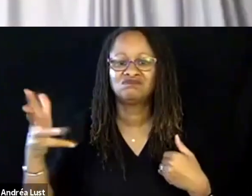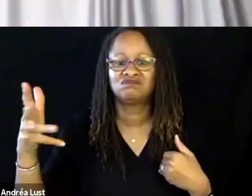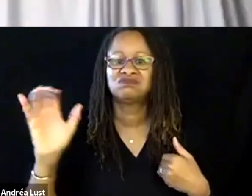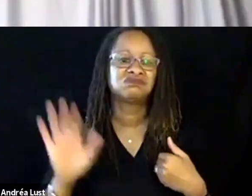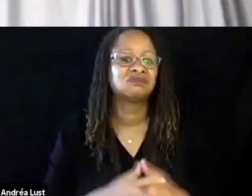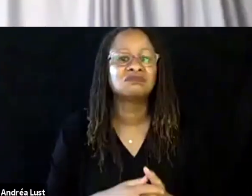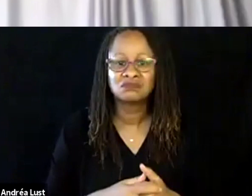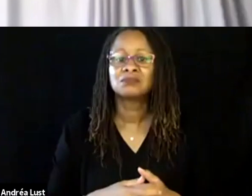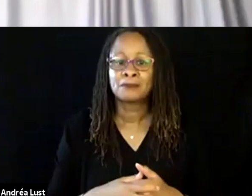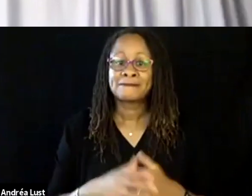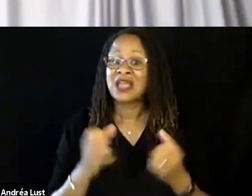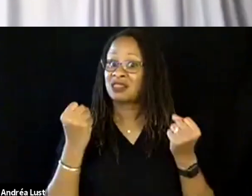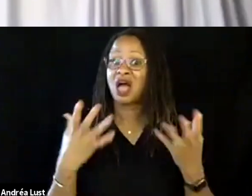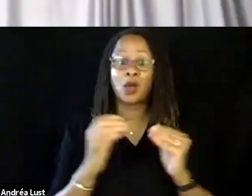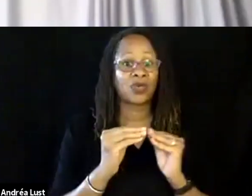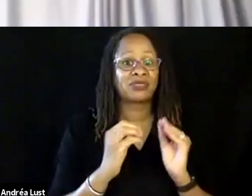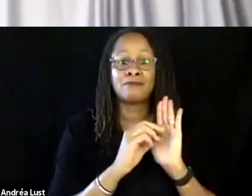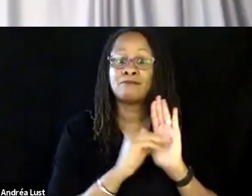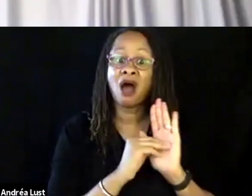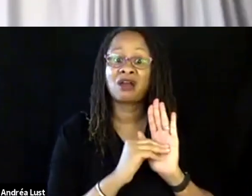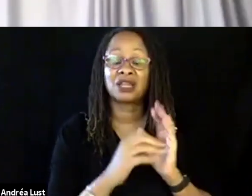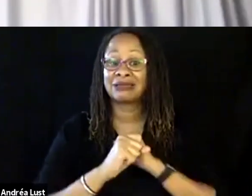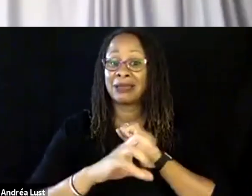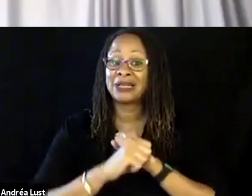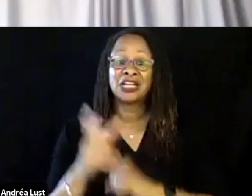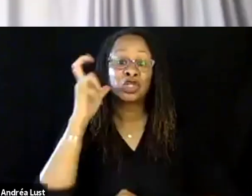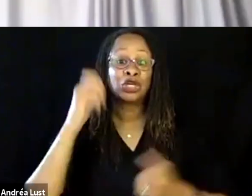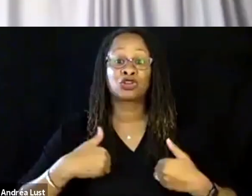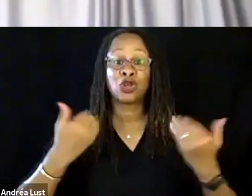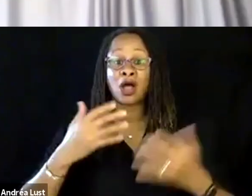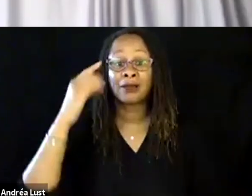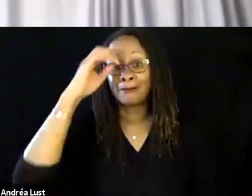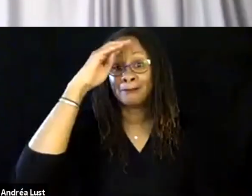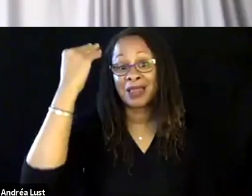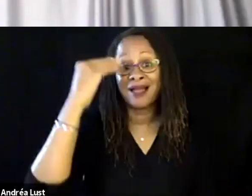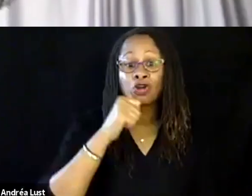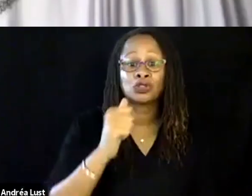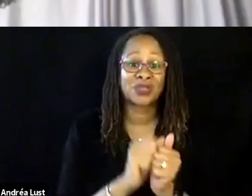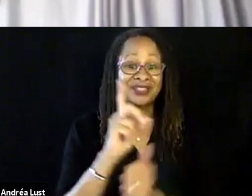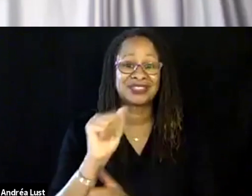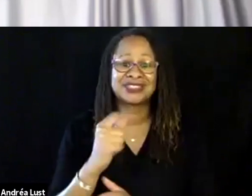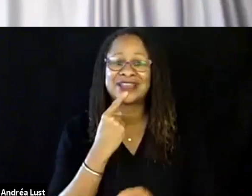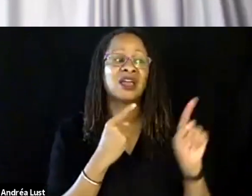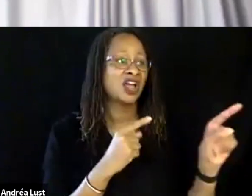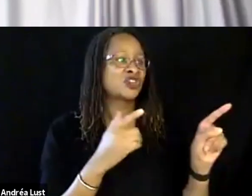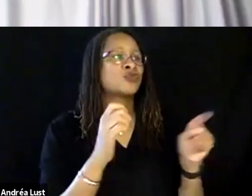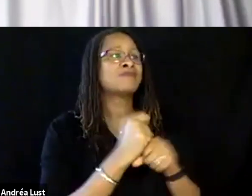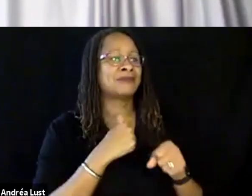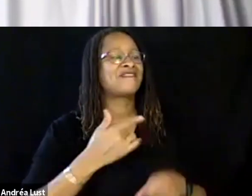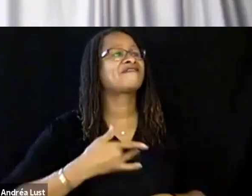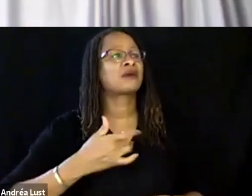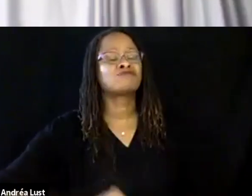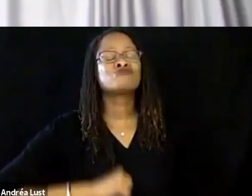with a lot of the modeling campaigns I've done, just to hear young Black girls with disabilities say, you made me feel proud to be